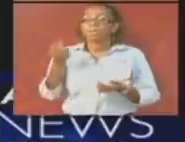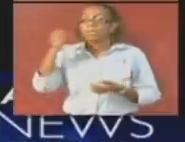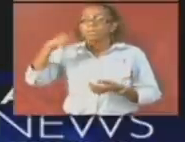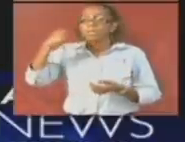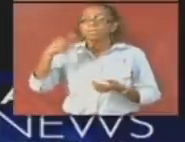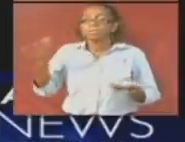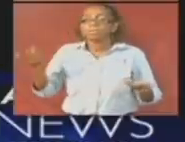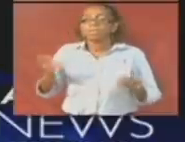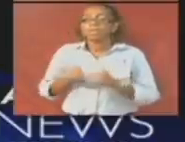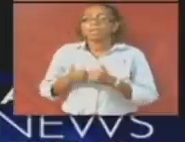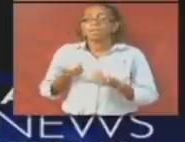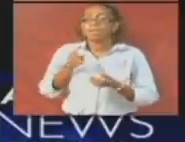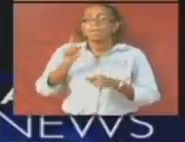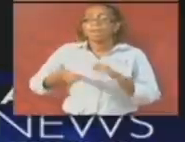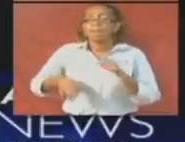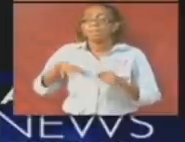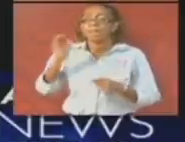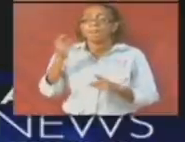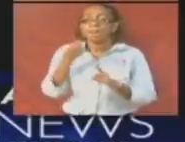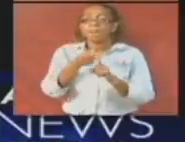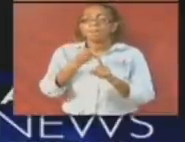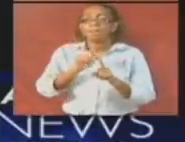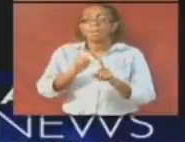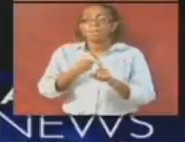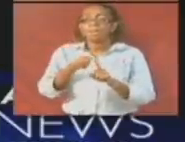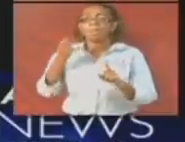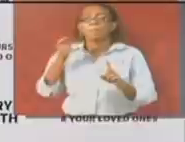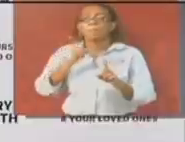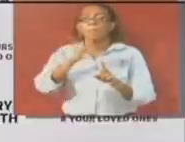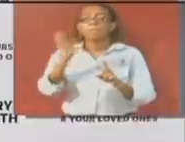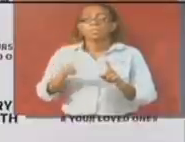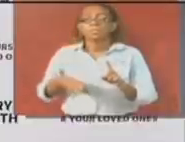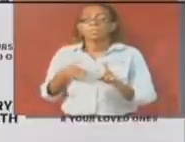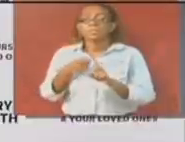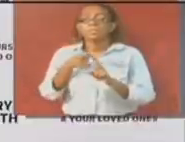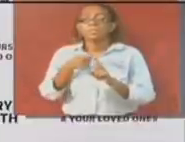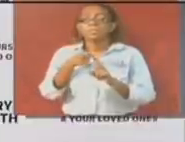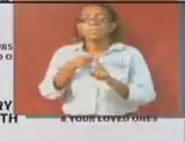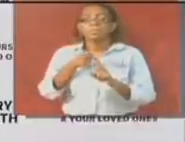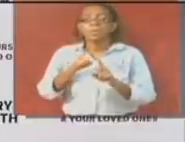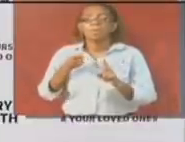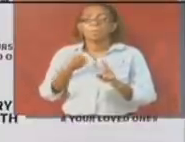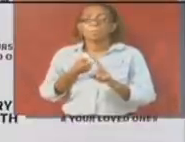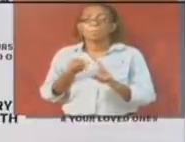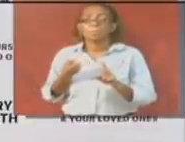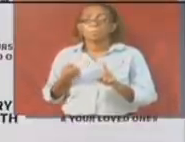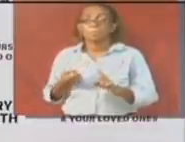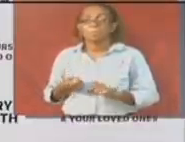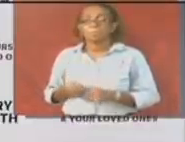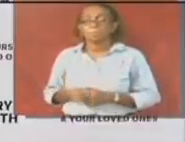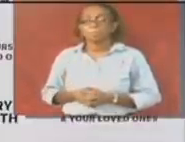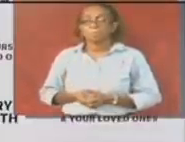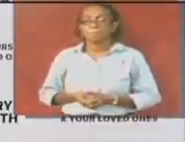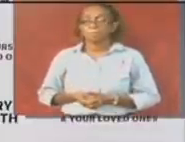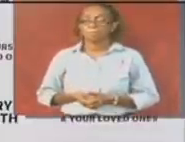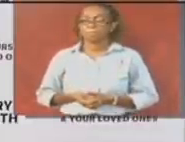determining where did this strain come from? Thank you. Thank you very much for your questions. Okay, thank you. I'll actually take